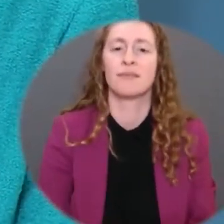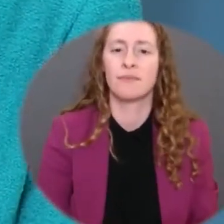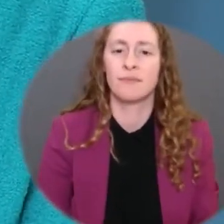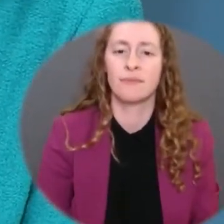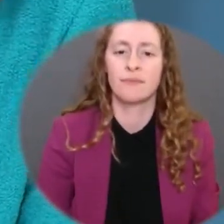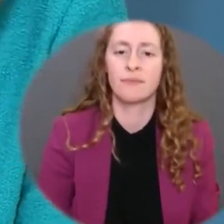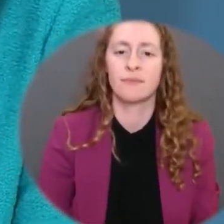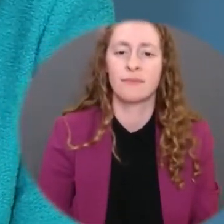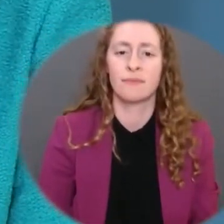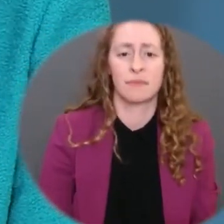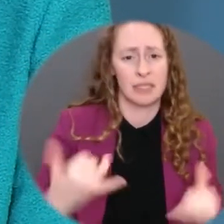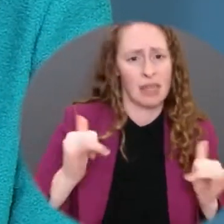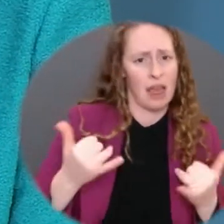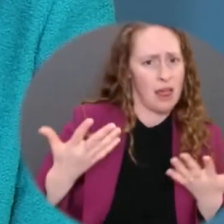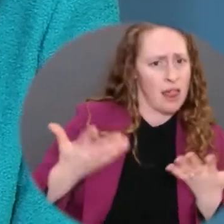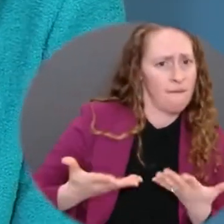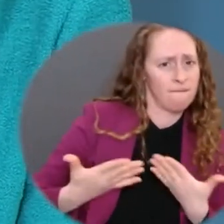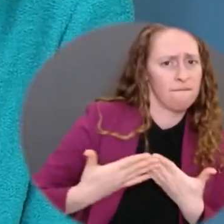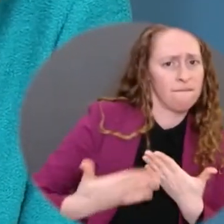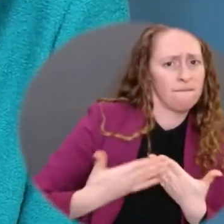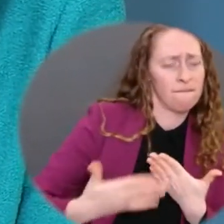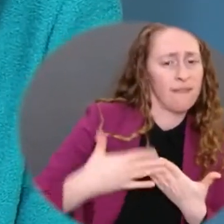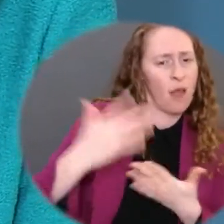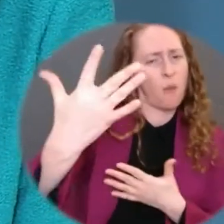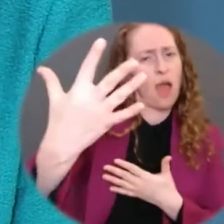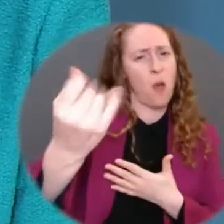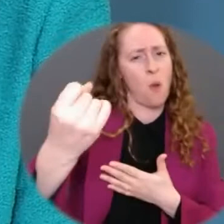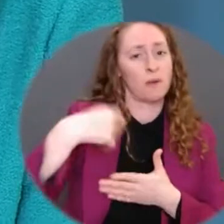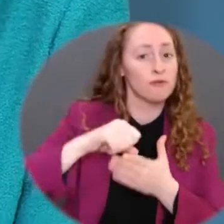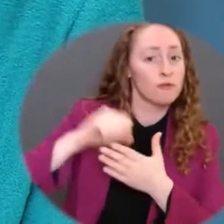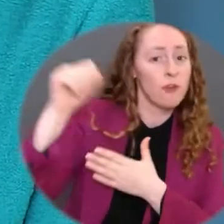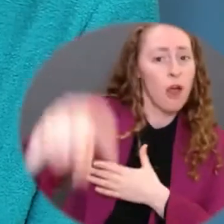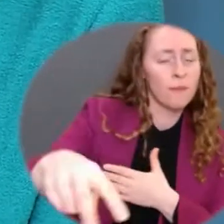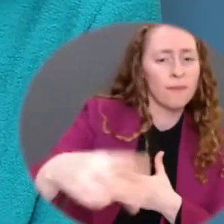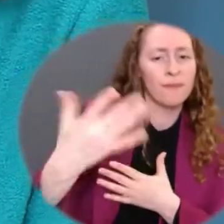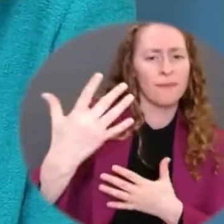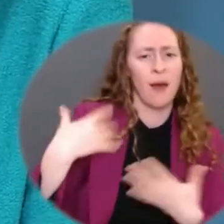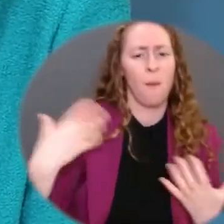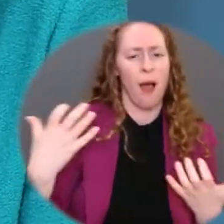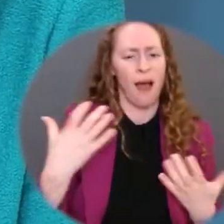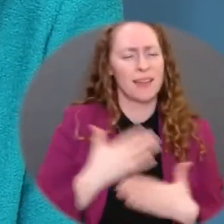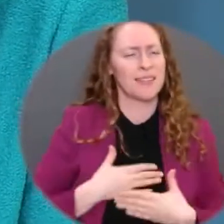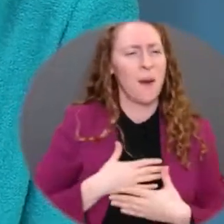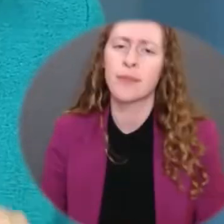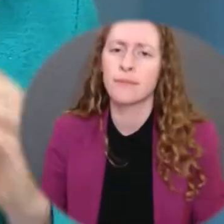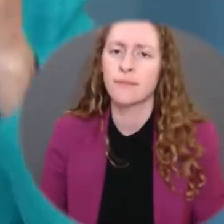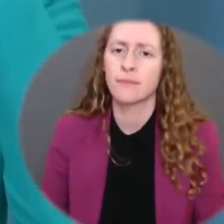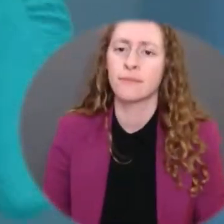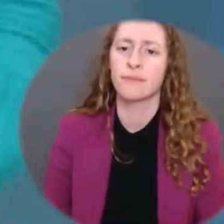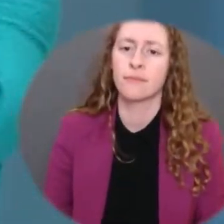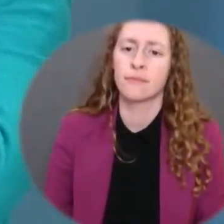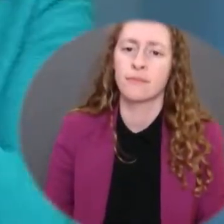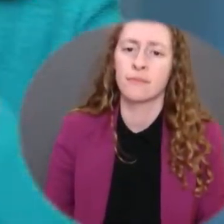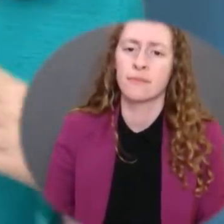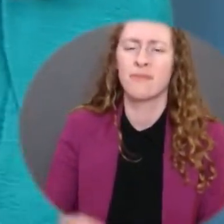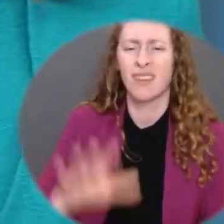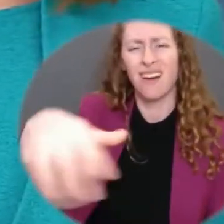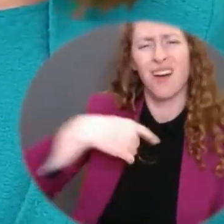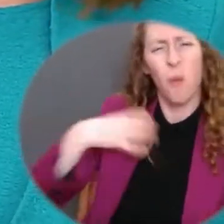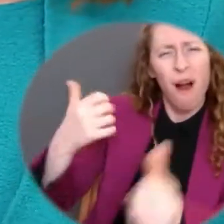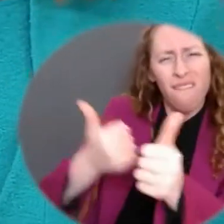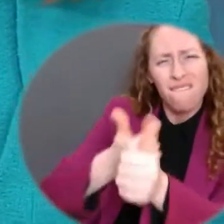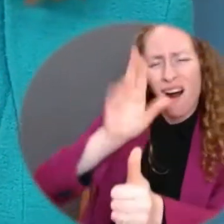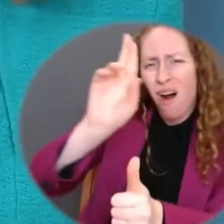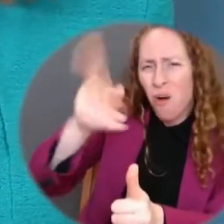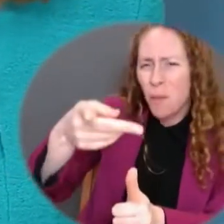have dwindling days left here, I'm still not going to get ahead of the president because, you know, I want to enjoy those last few days. Just to follow up on all that,